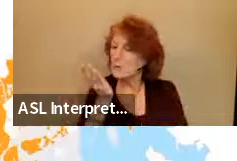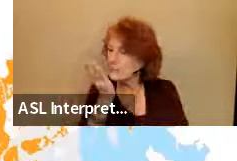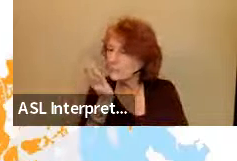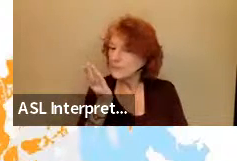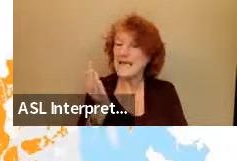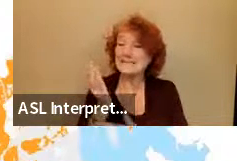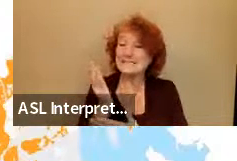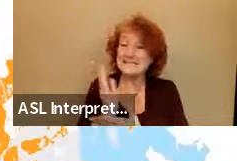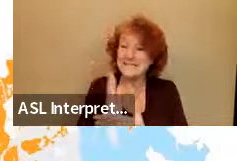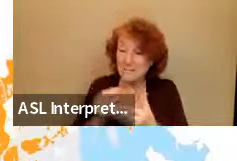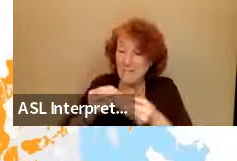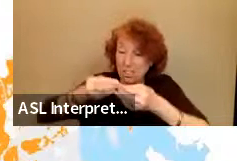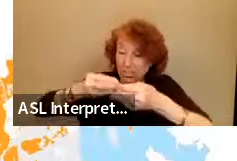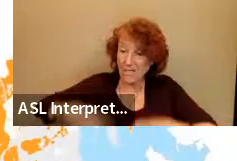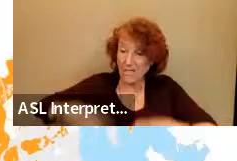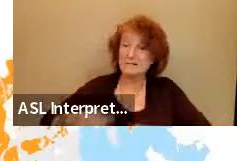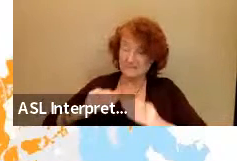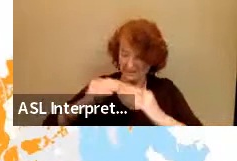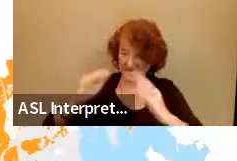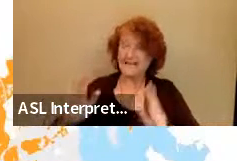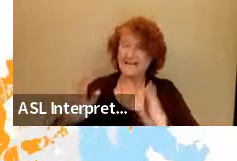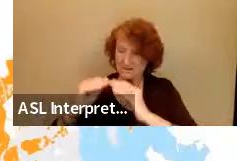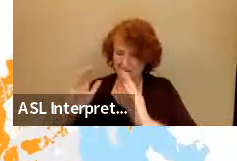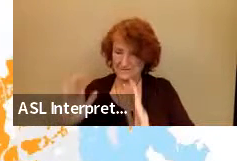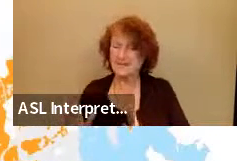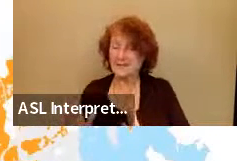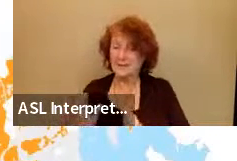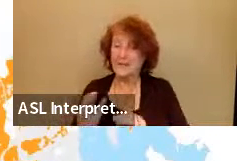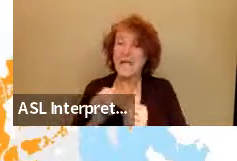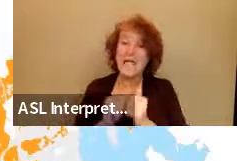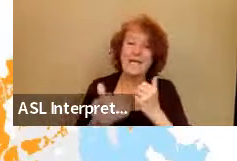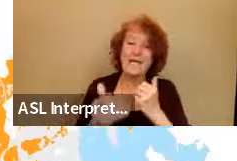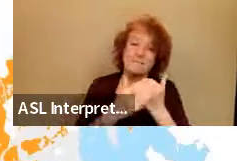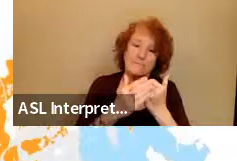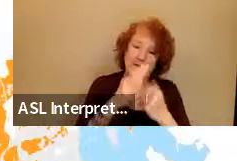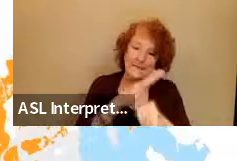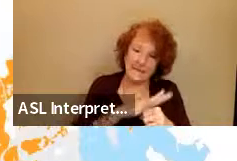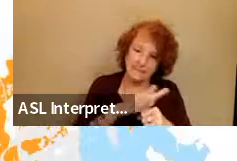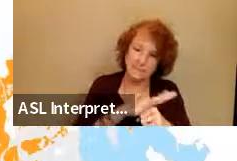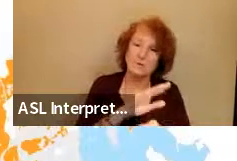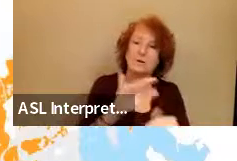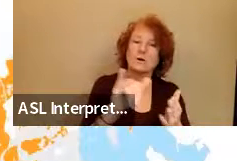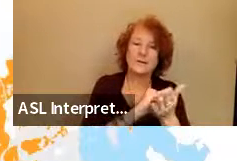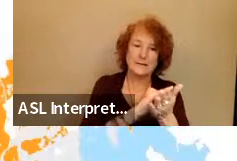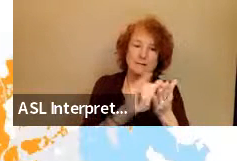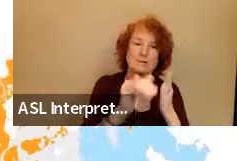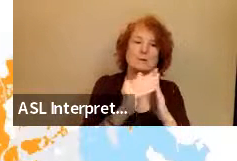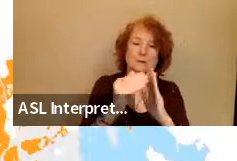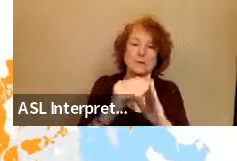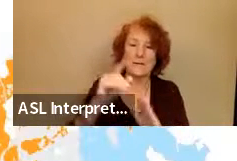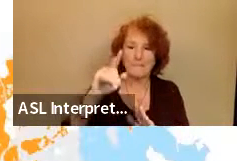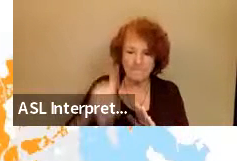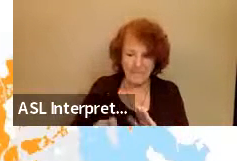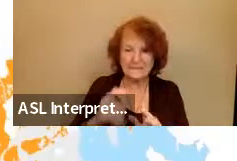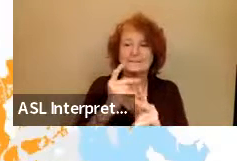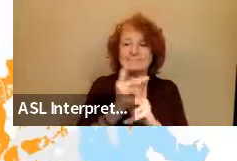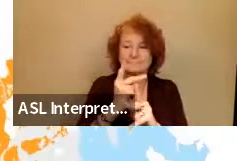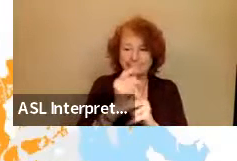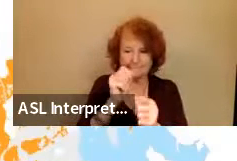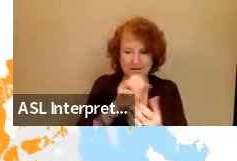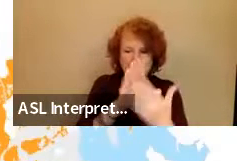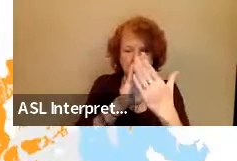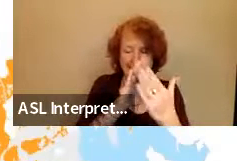lost housing. Every neighborhood in New York City needs to do its part to address our urgent housing needs. Next